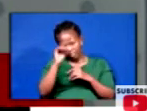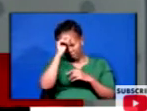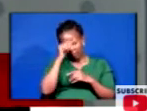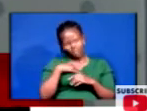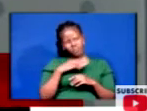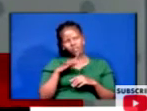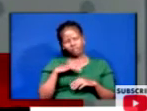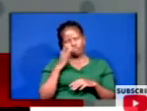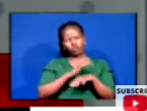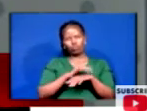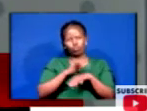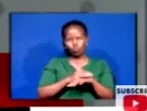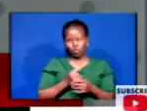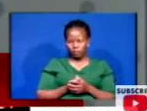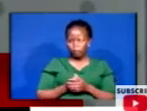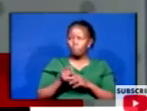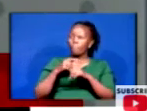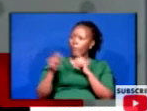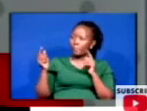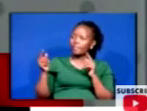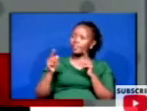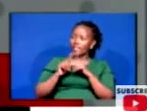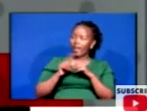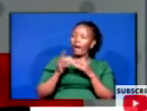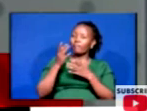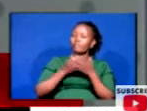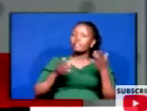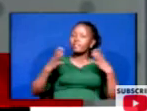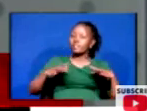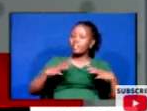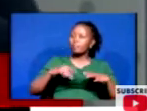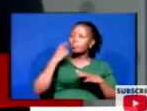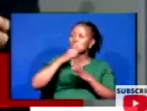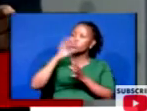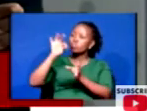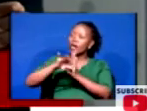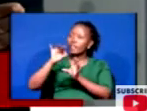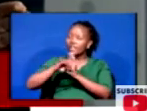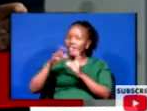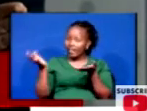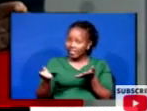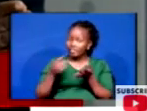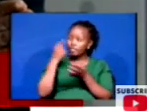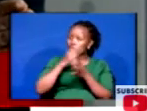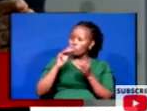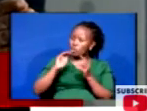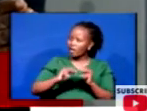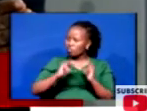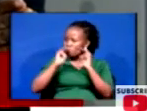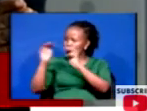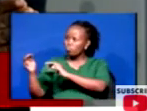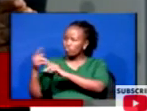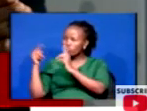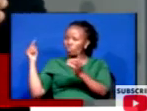salt, because we have seen people elected, yeah, you know, in droves moving to the other side.